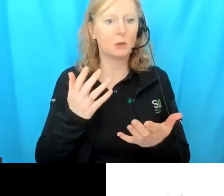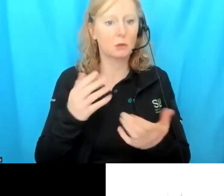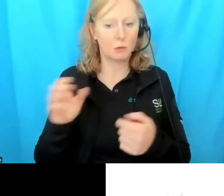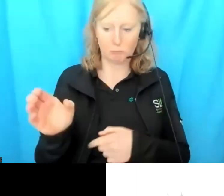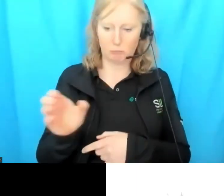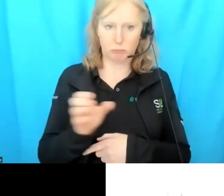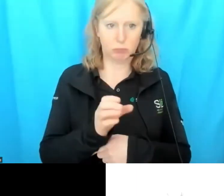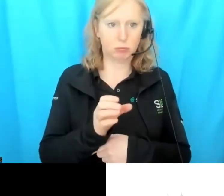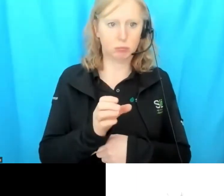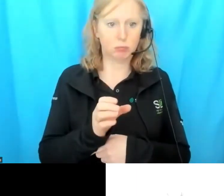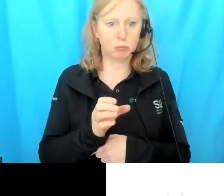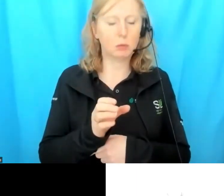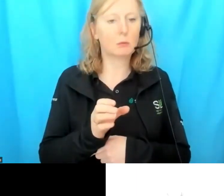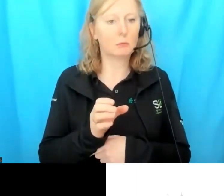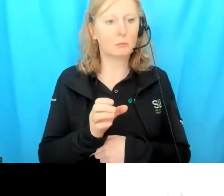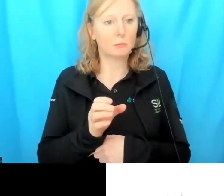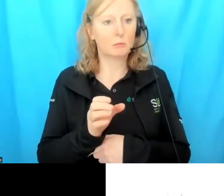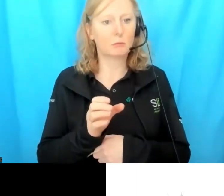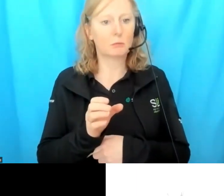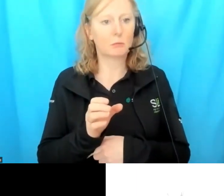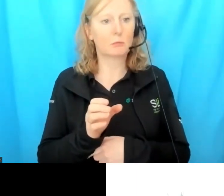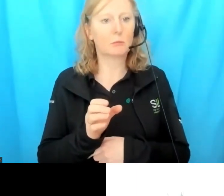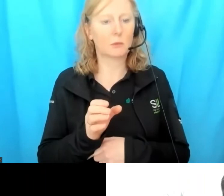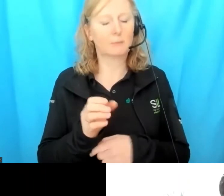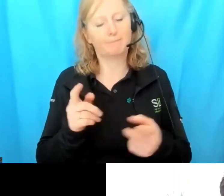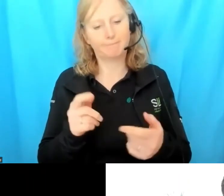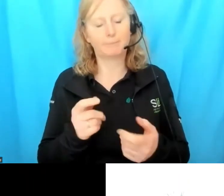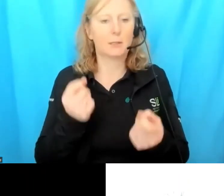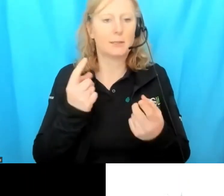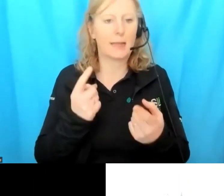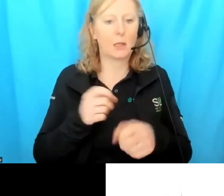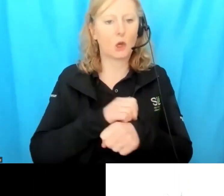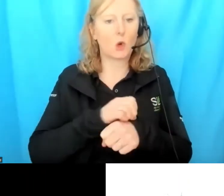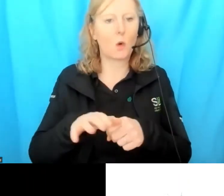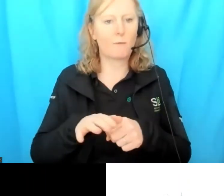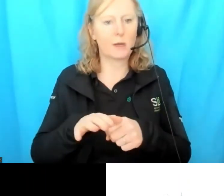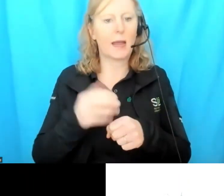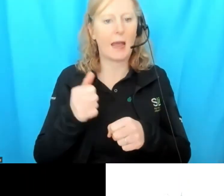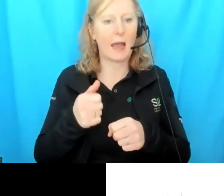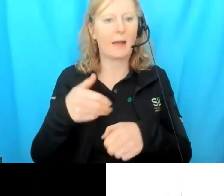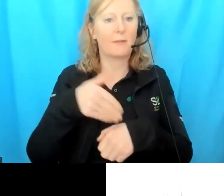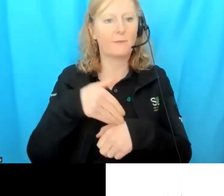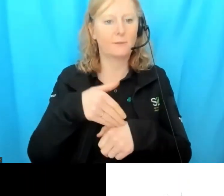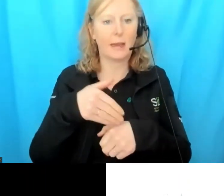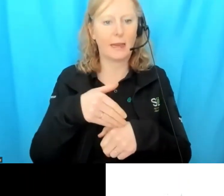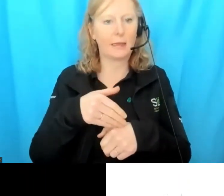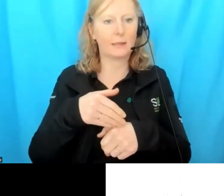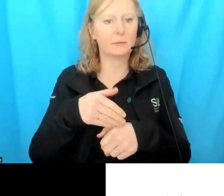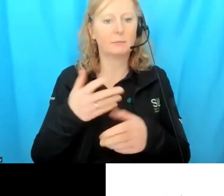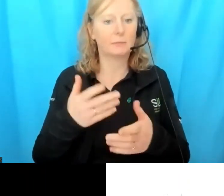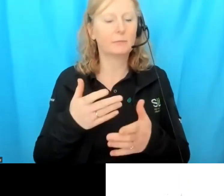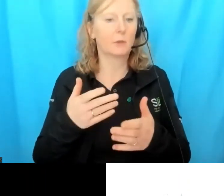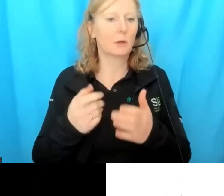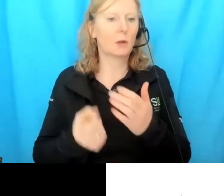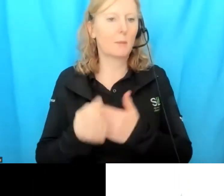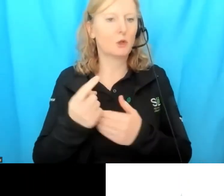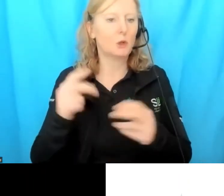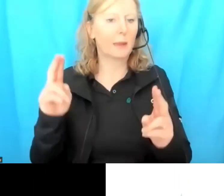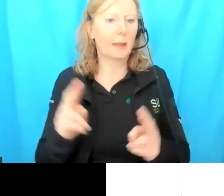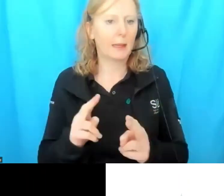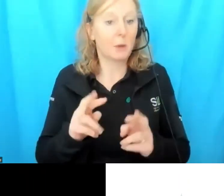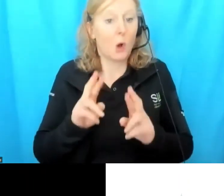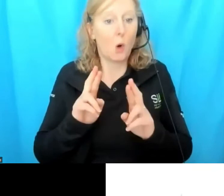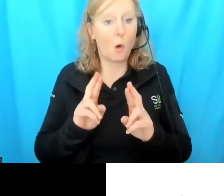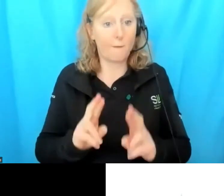classes. Appreciate though, with COVID, we have been restricted in how we've been able to do that, but we are hopeful